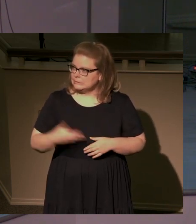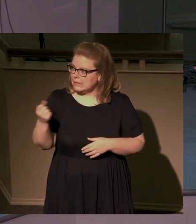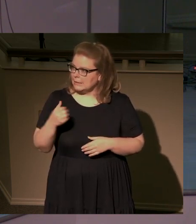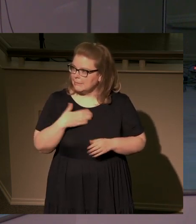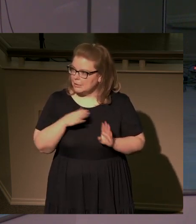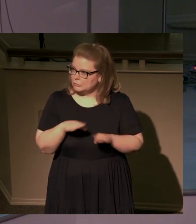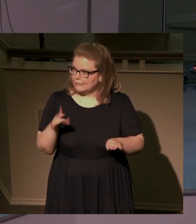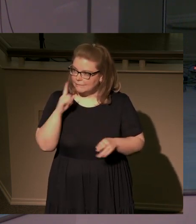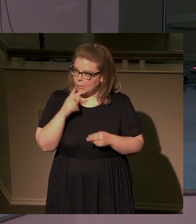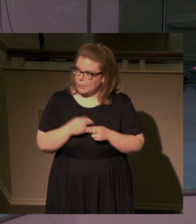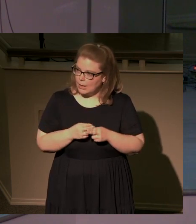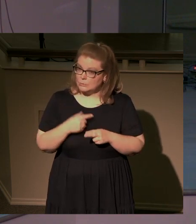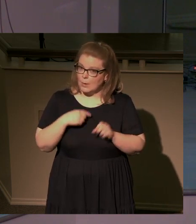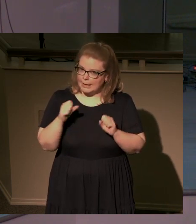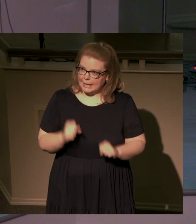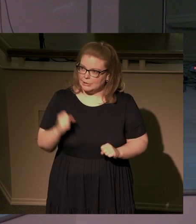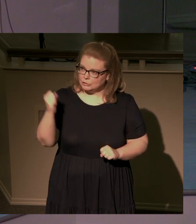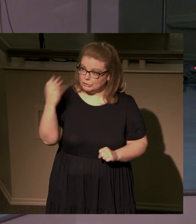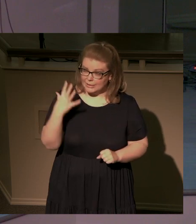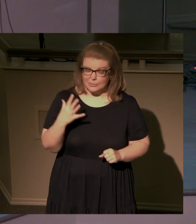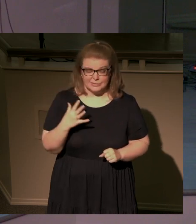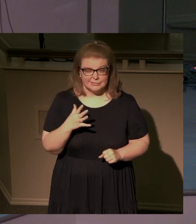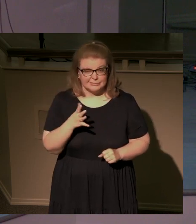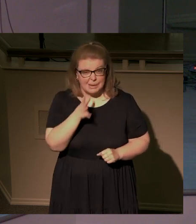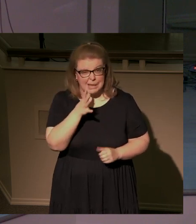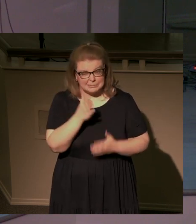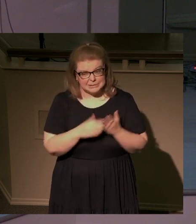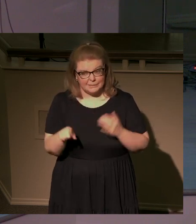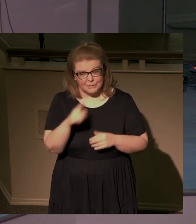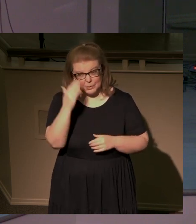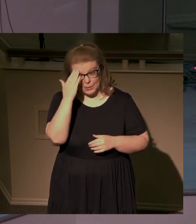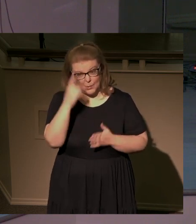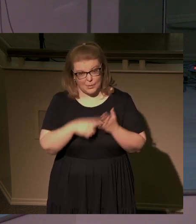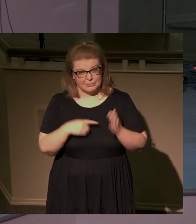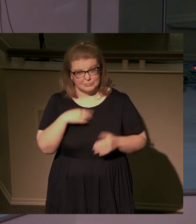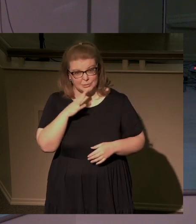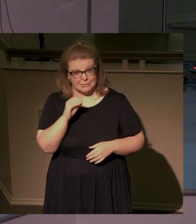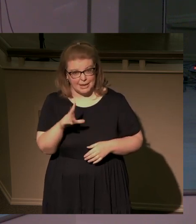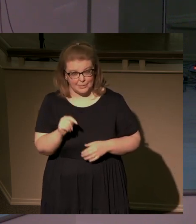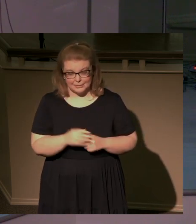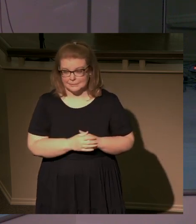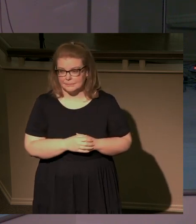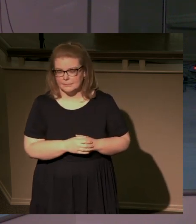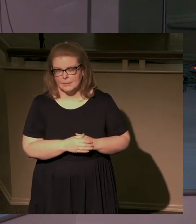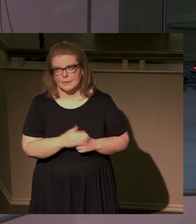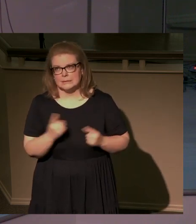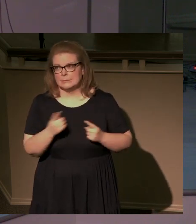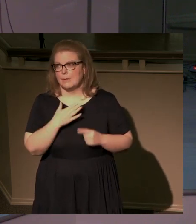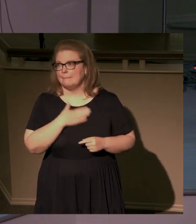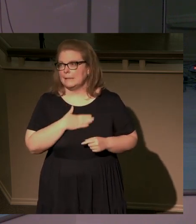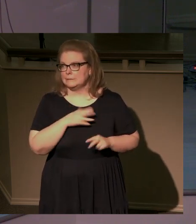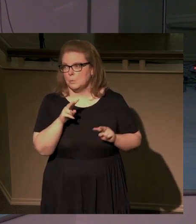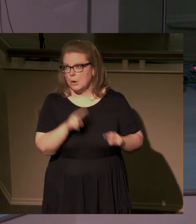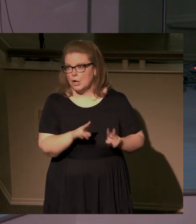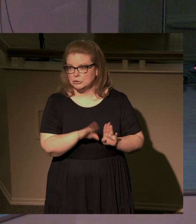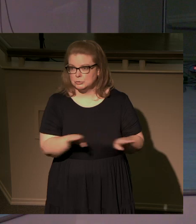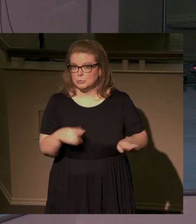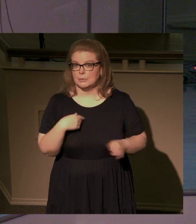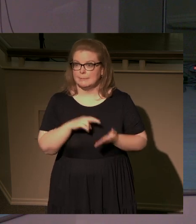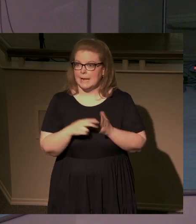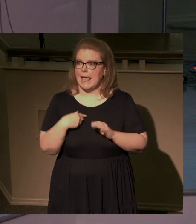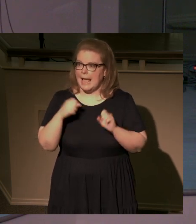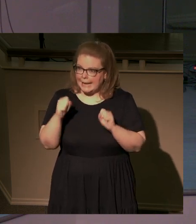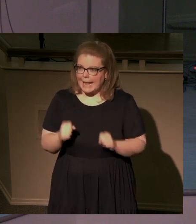get a shower. Ladies, some of you know exactly what I'm talking about. Somebody watch these kids so I can get a